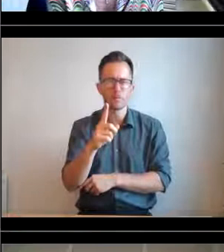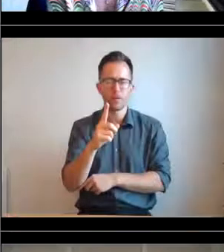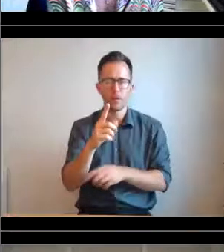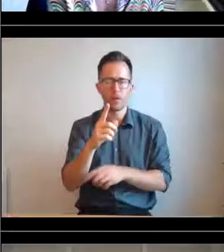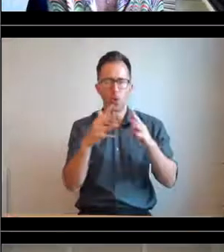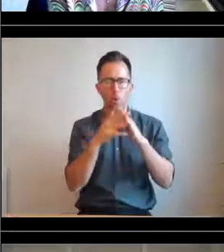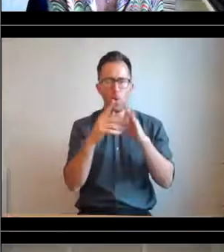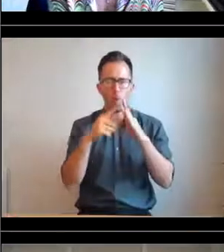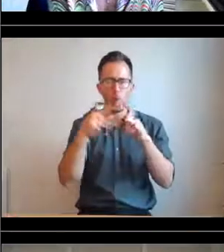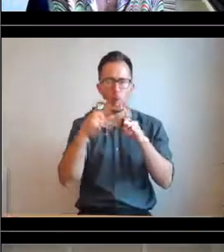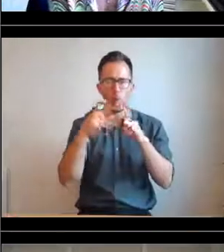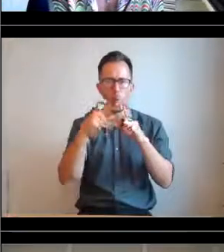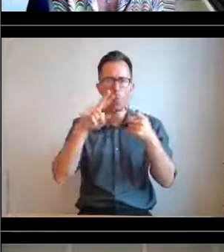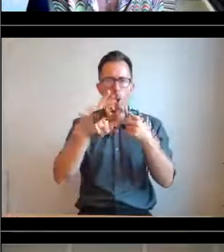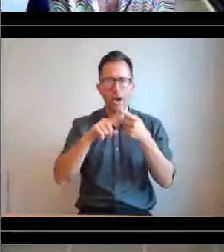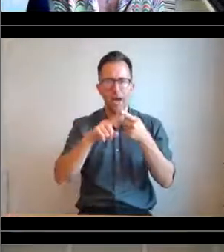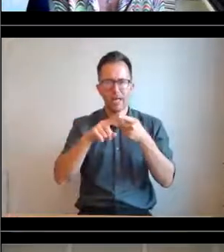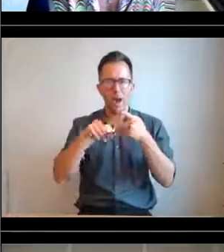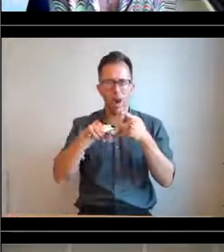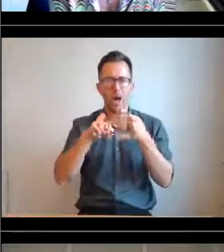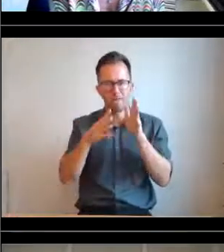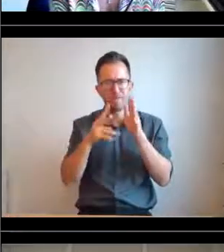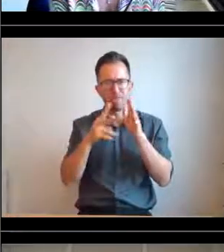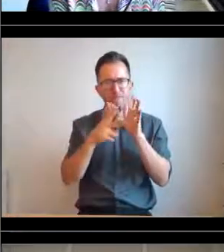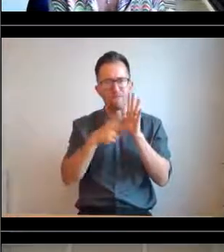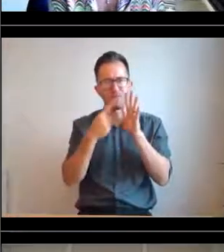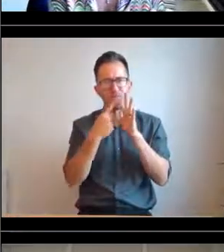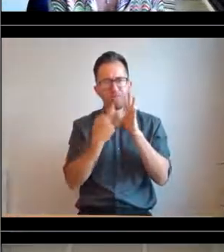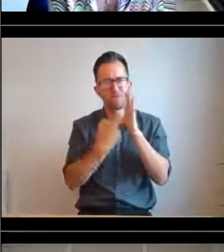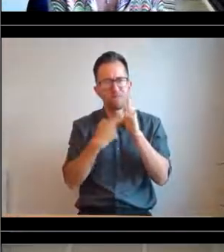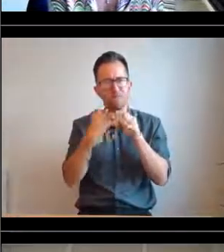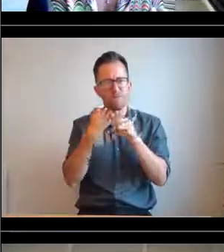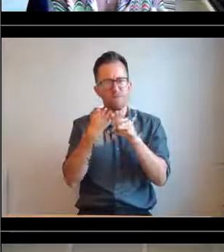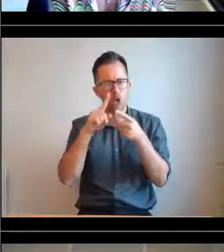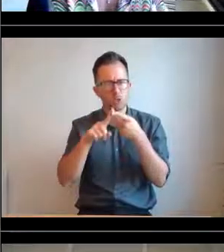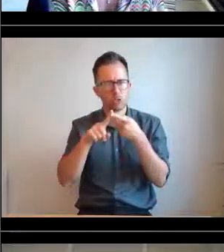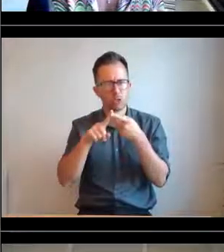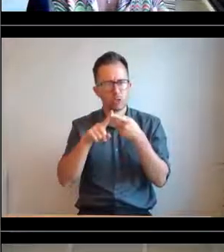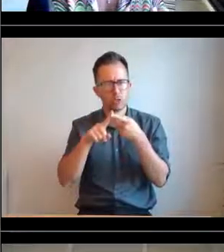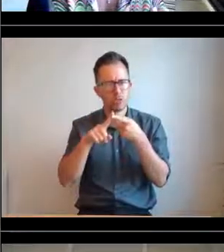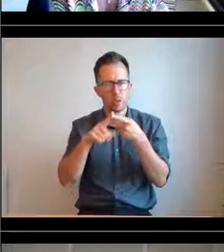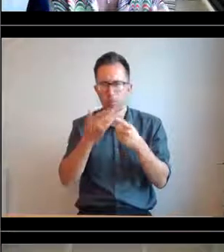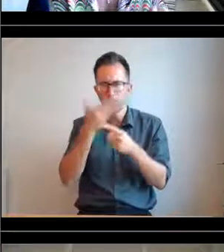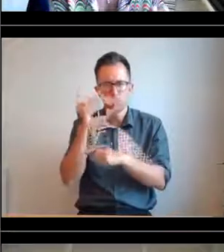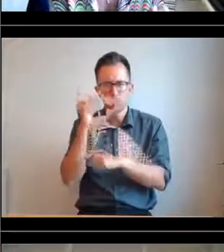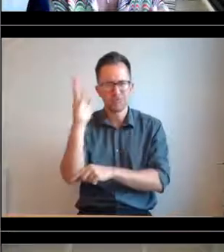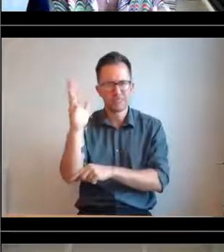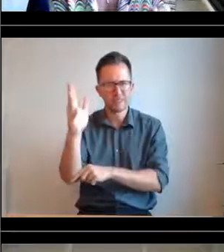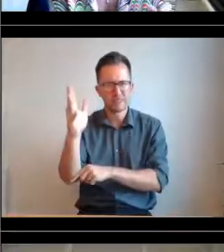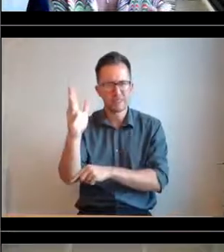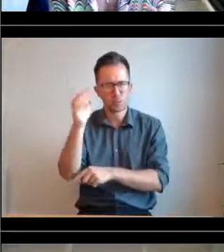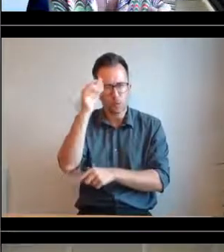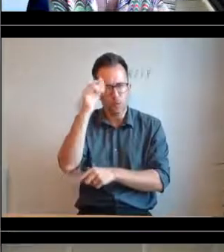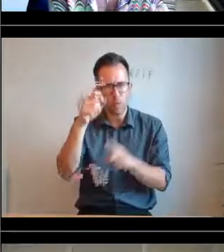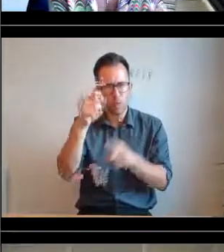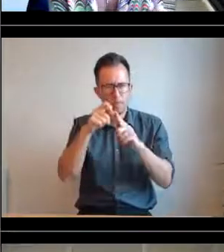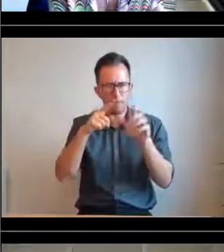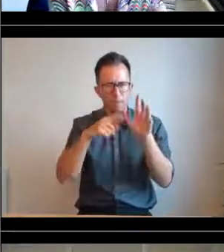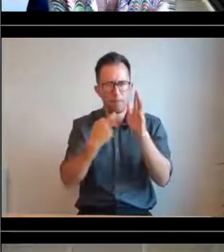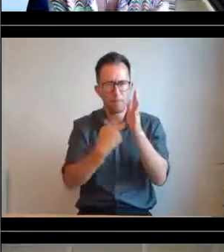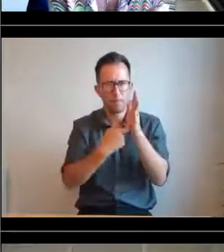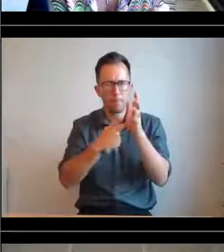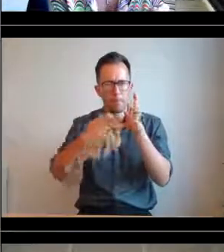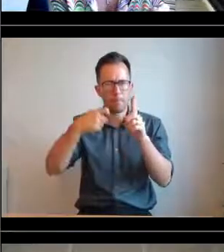For example, park pale. I don't know if either of you know that specific area and can answer